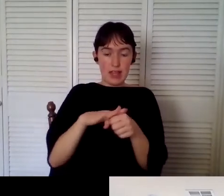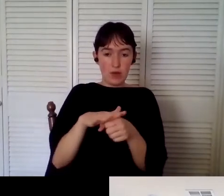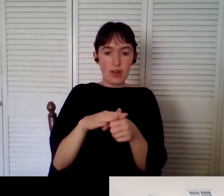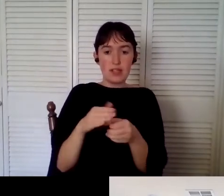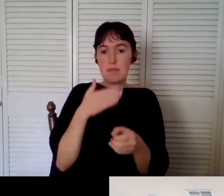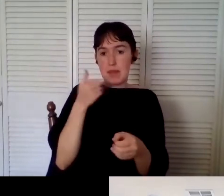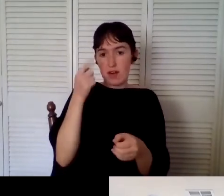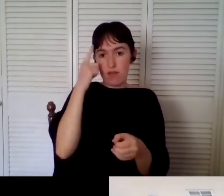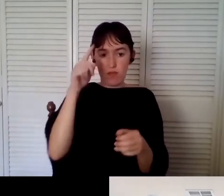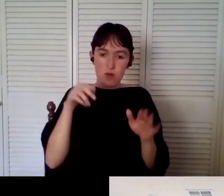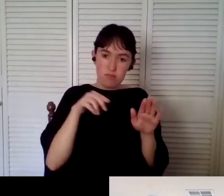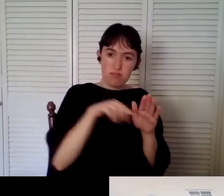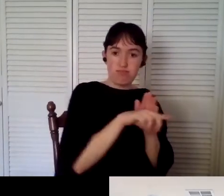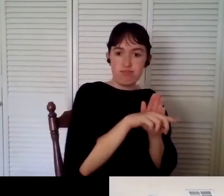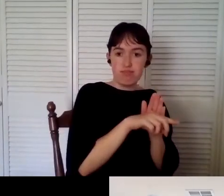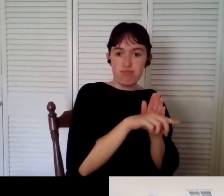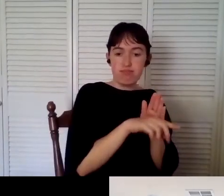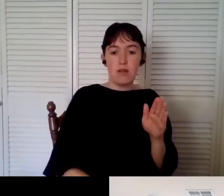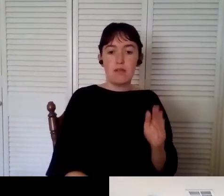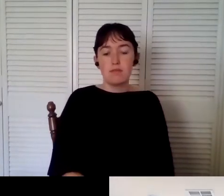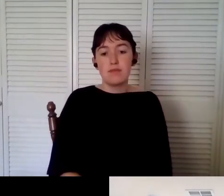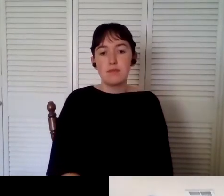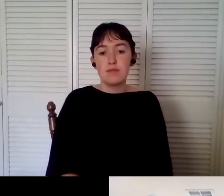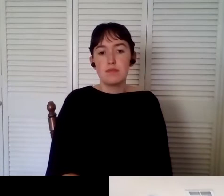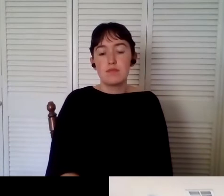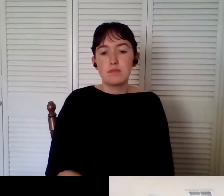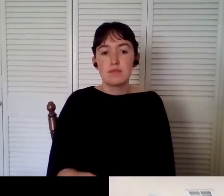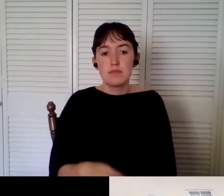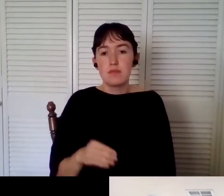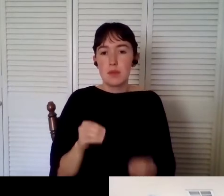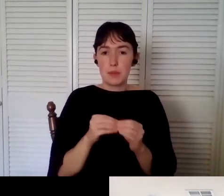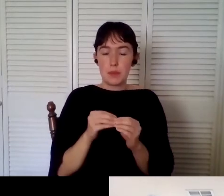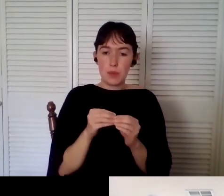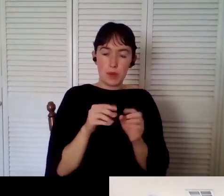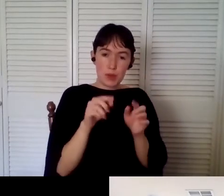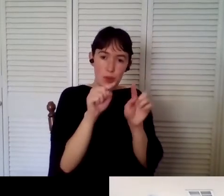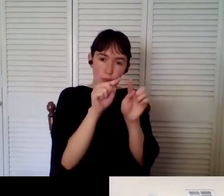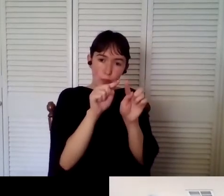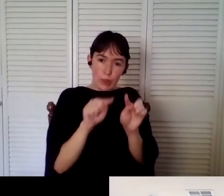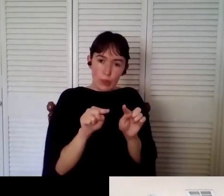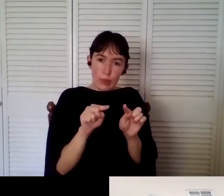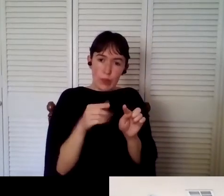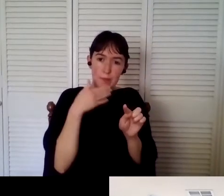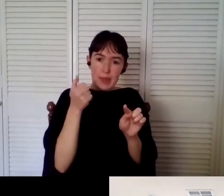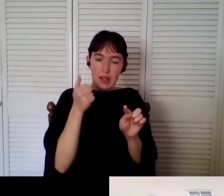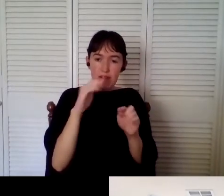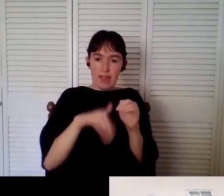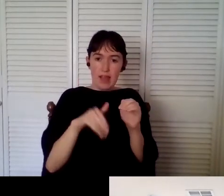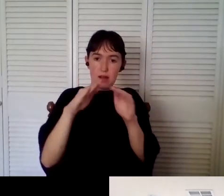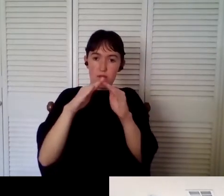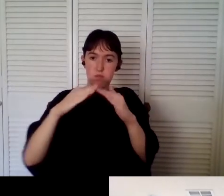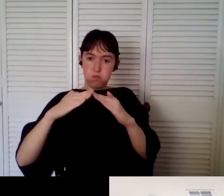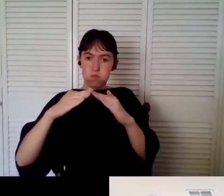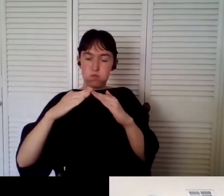skinnier arrowhead is better than a wide arrowhead. And so the skinnier you go, the more